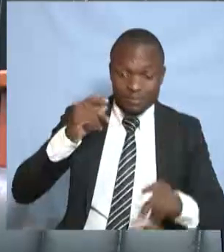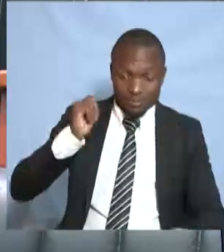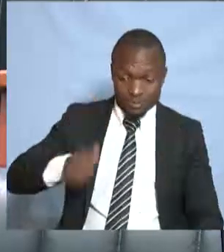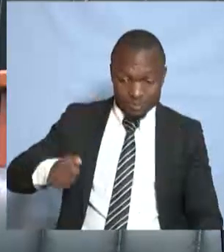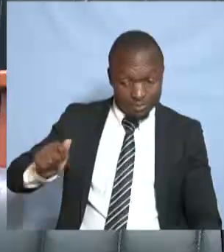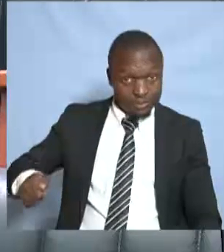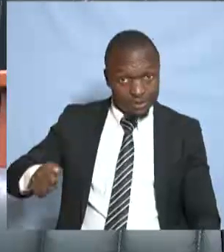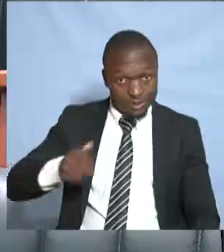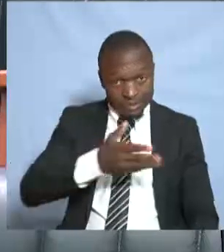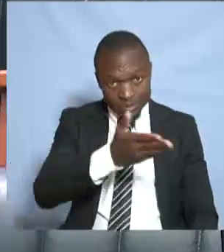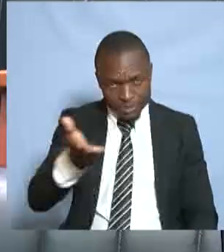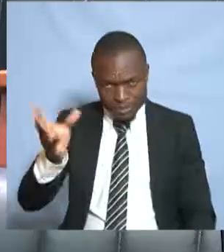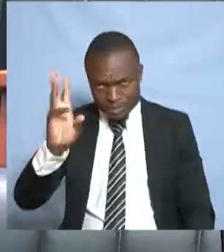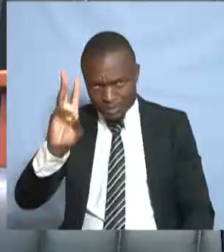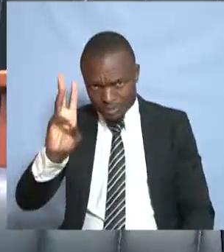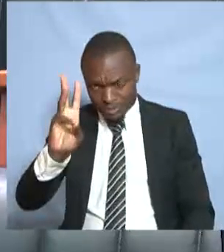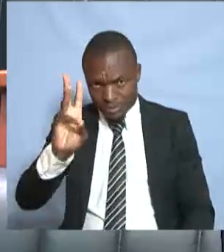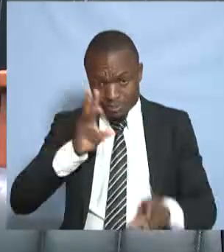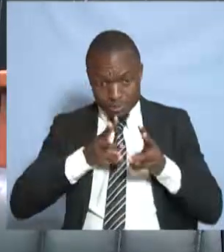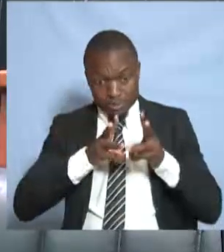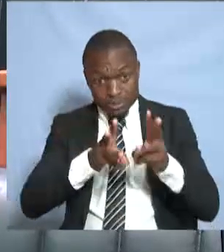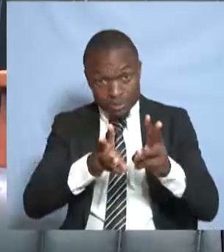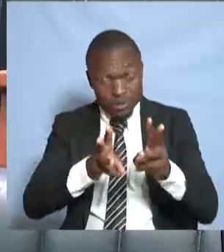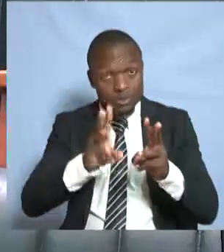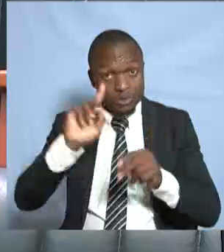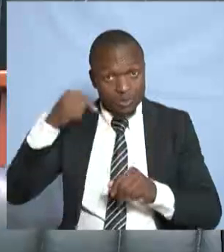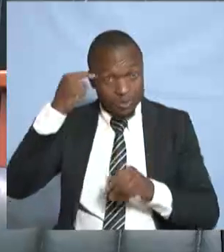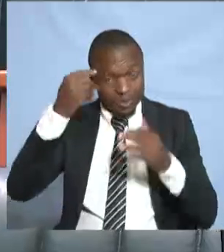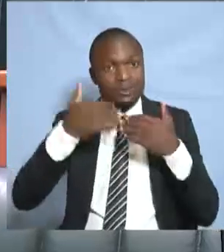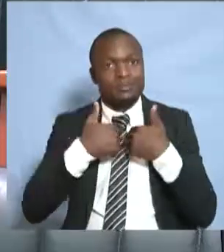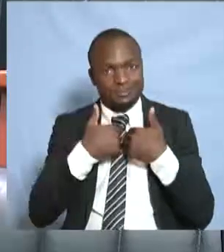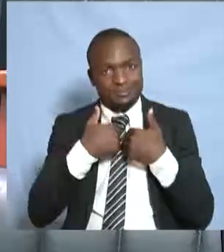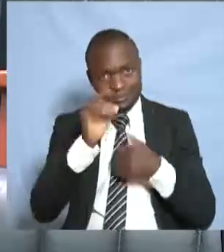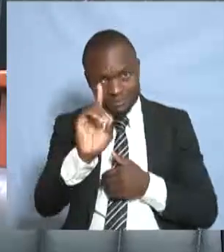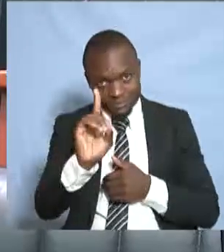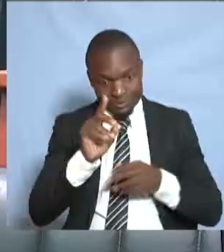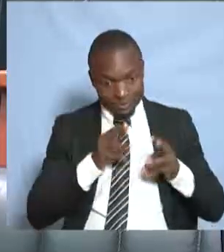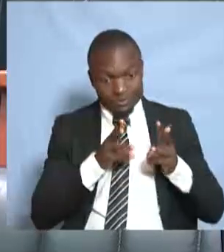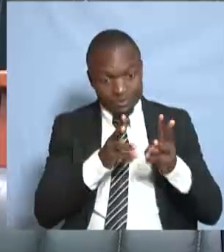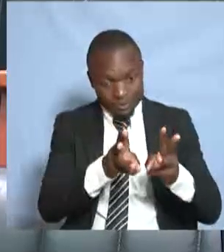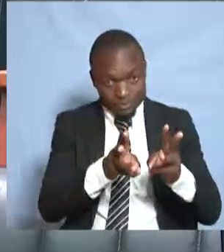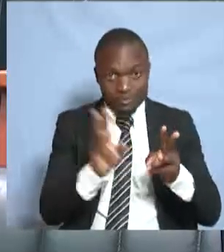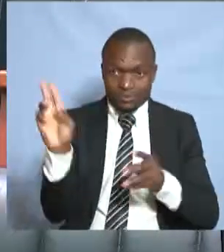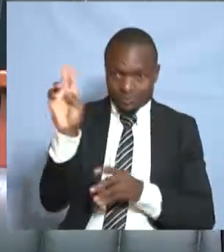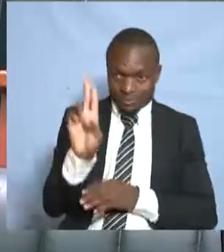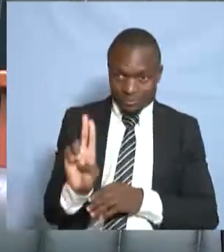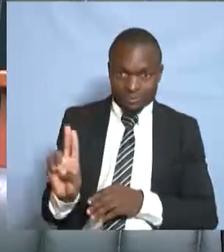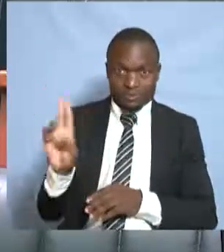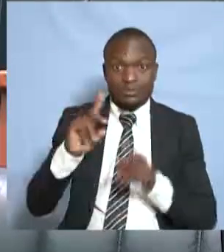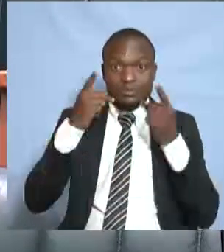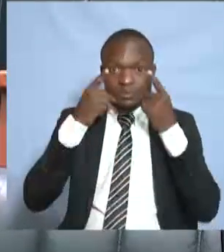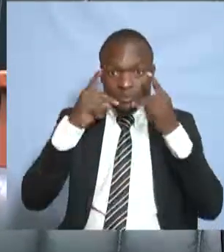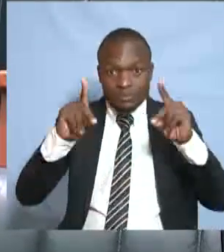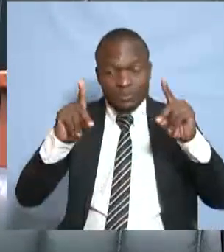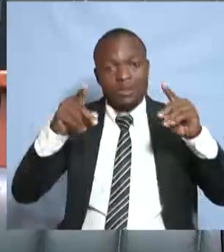are about 6 or 7 options which government has, and one of the options is to use public